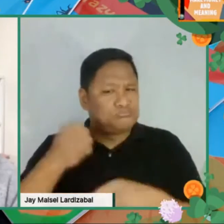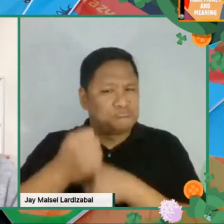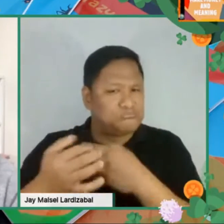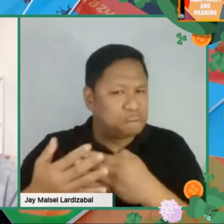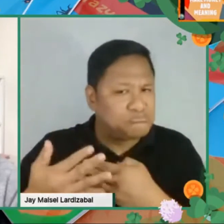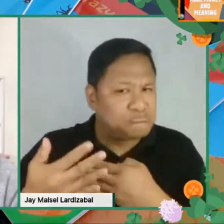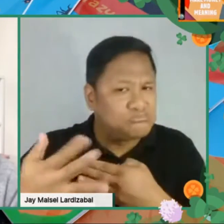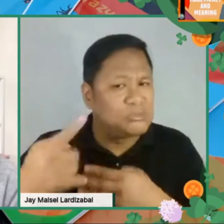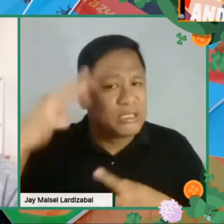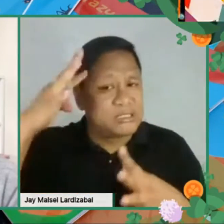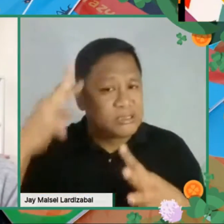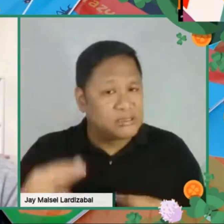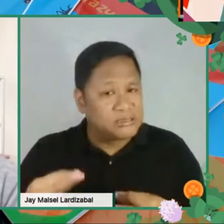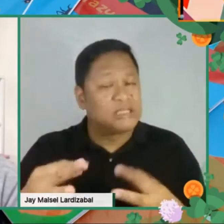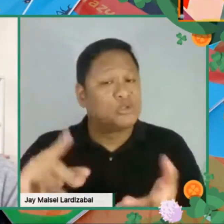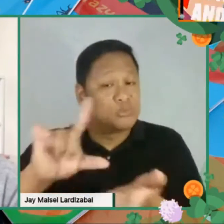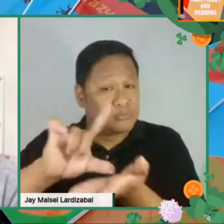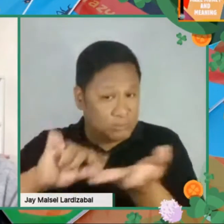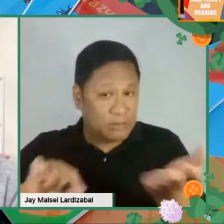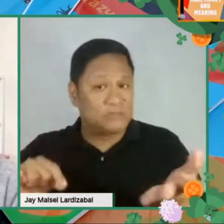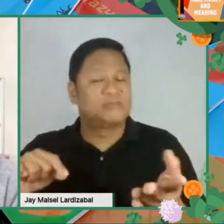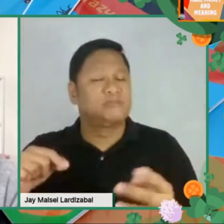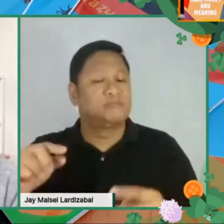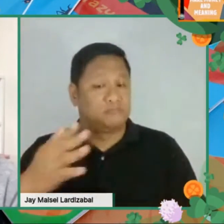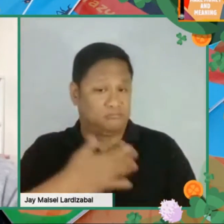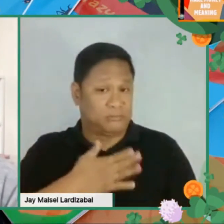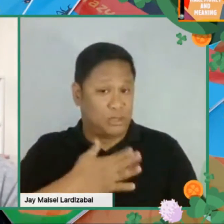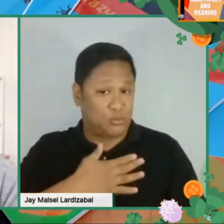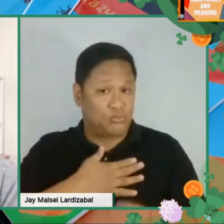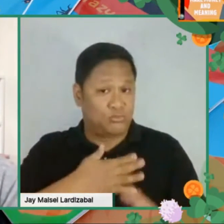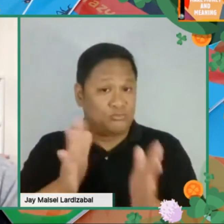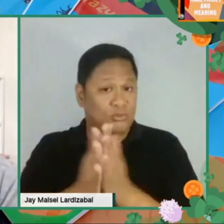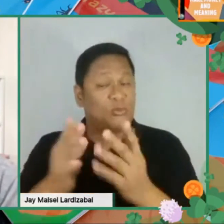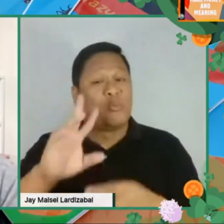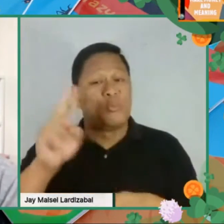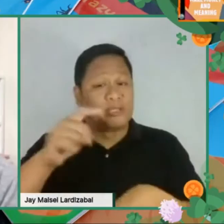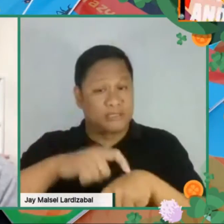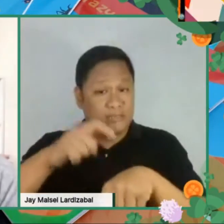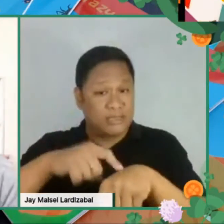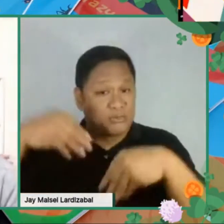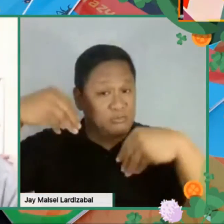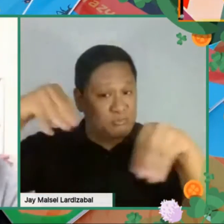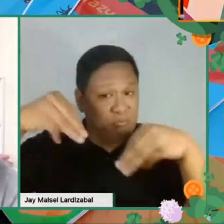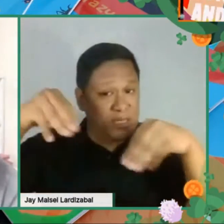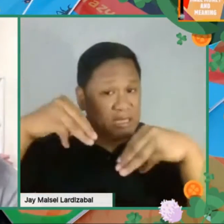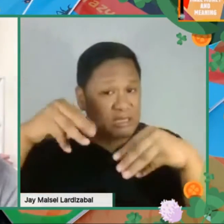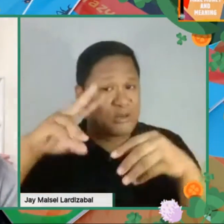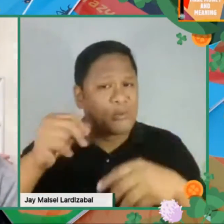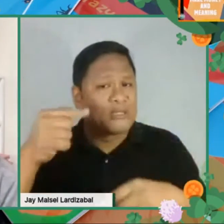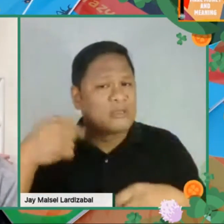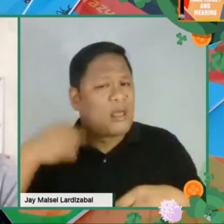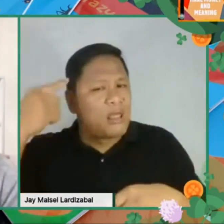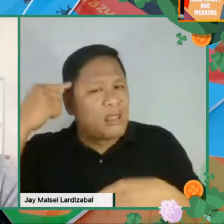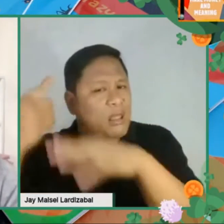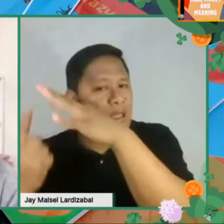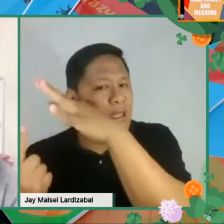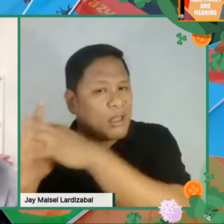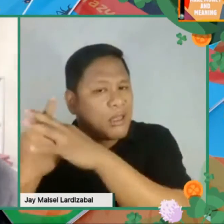decided to self-publish kasi pagdating sa marketing aspect, pag naiisip ko, it's like